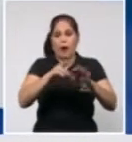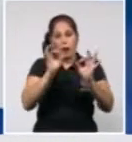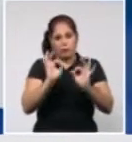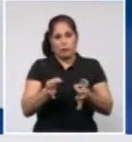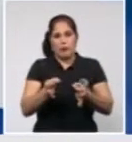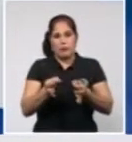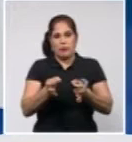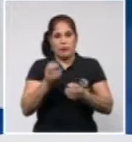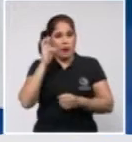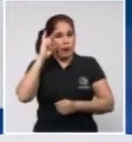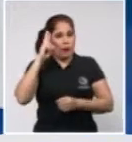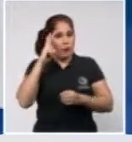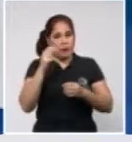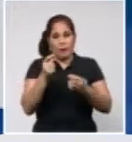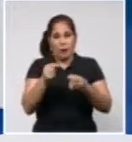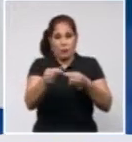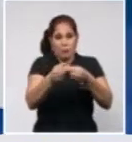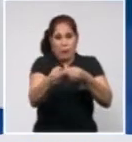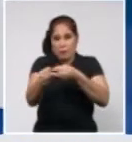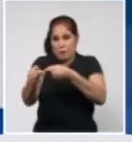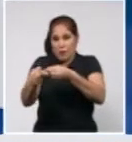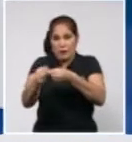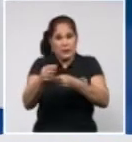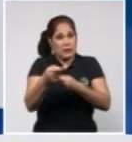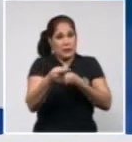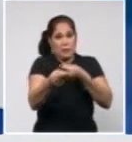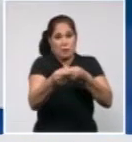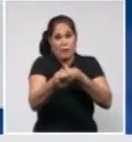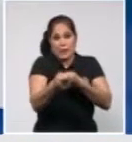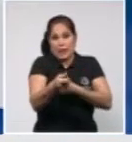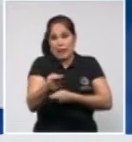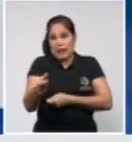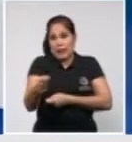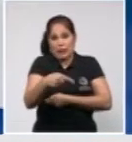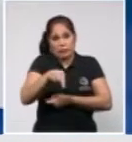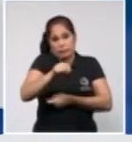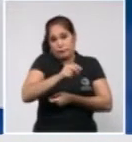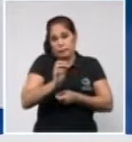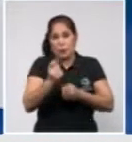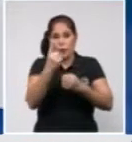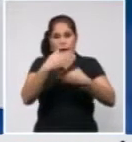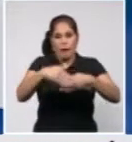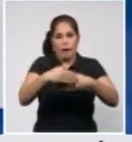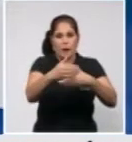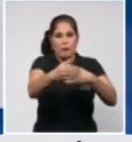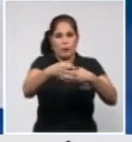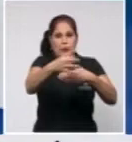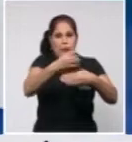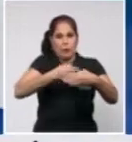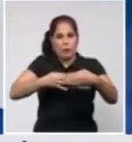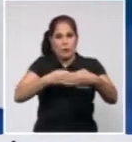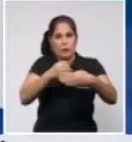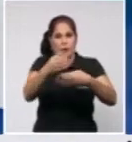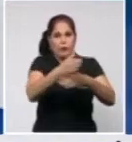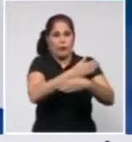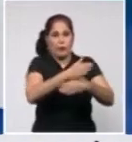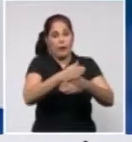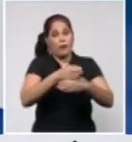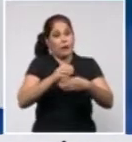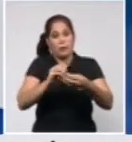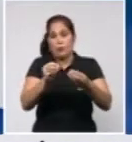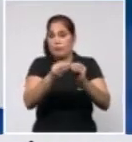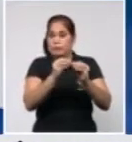to the municipalities of Sancti Spiritus with 7, Trinidad with 3, Yaguajay